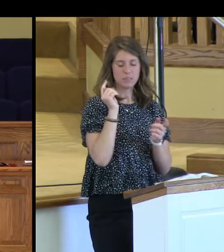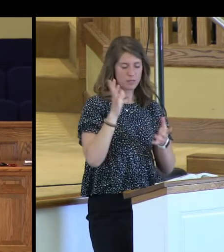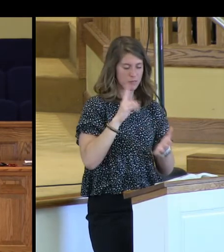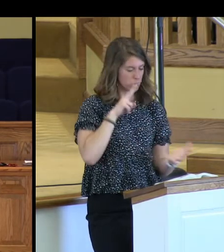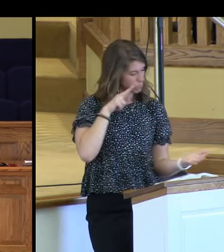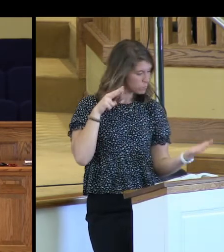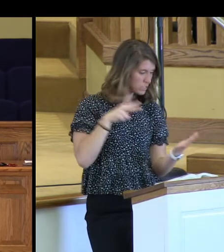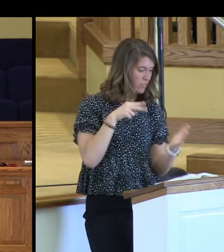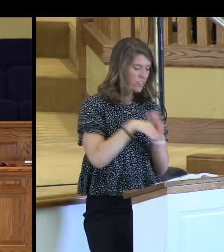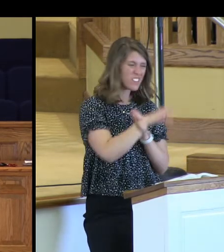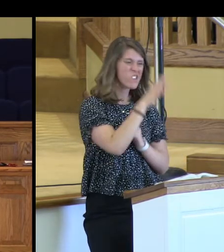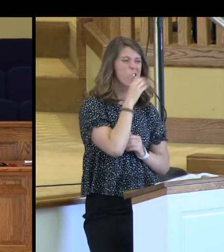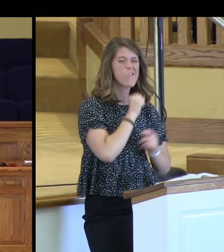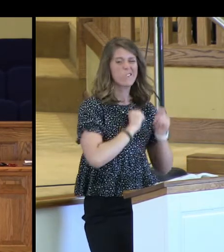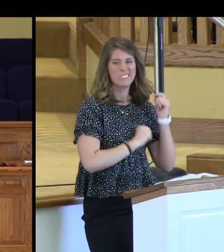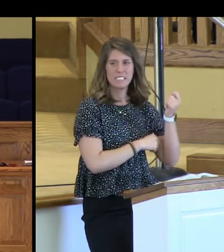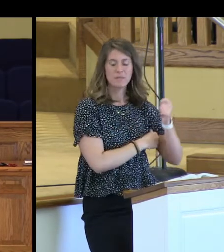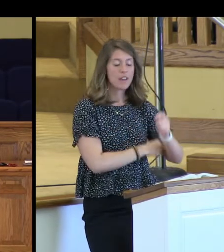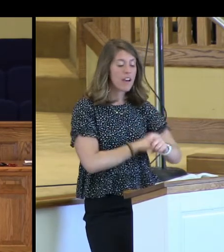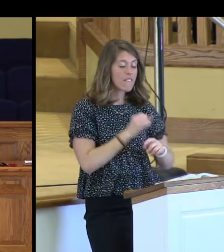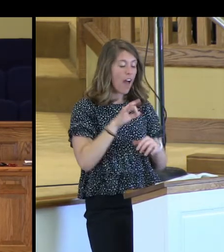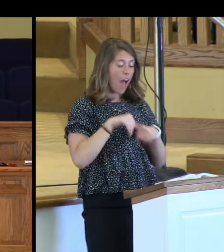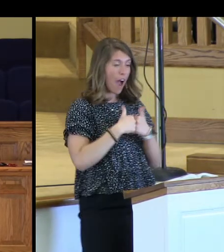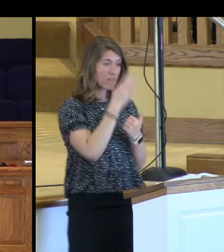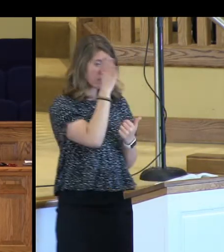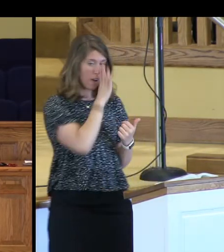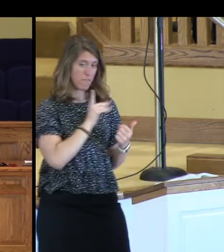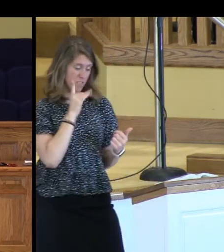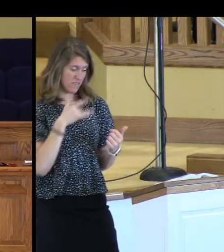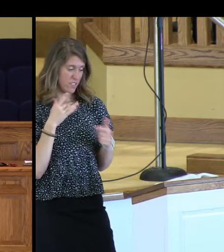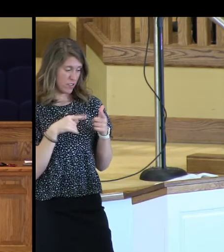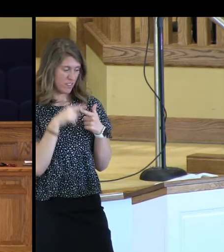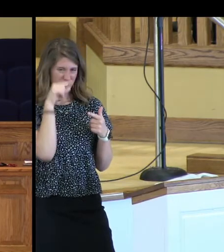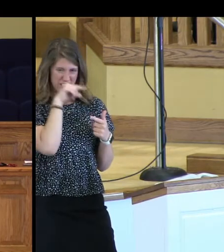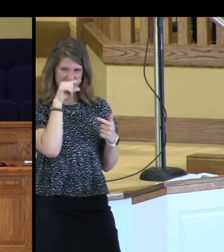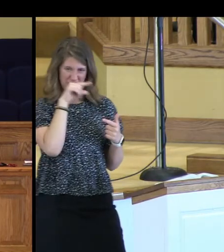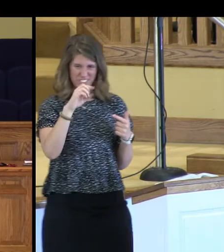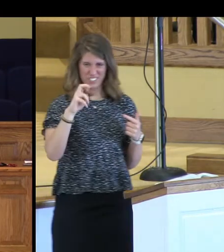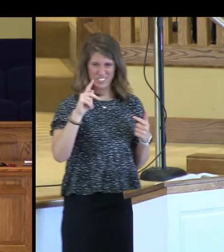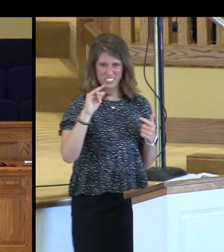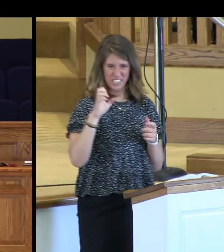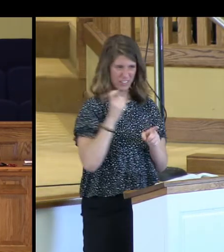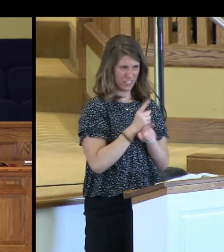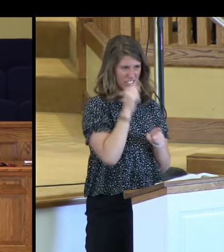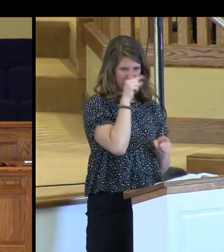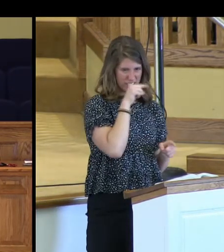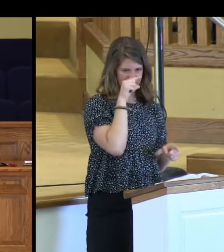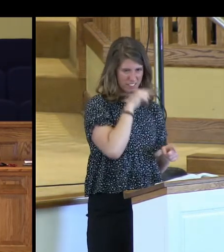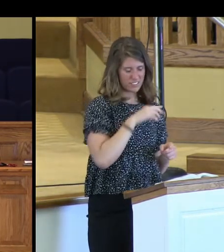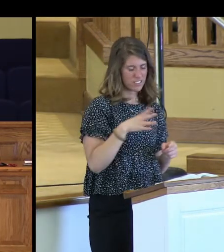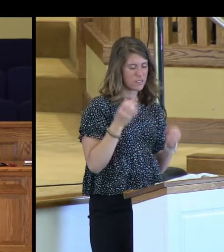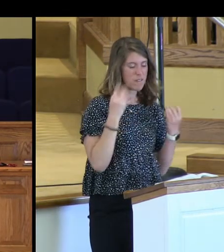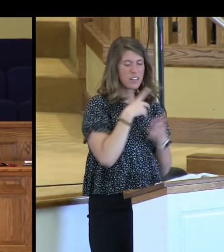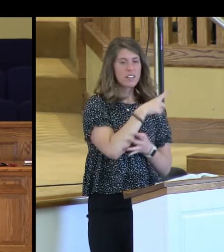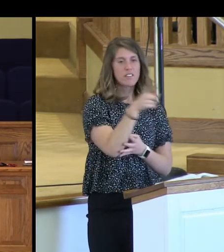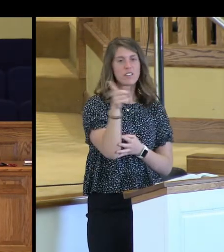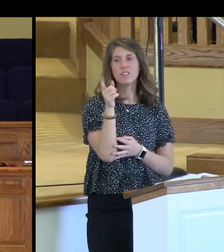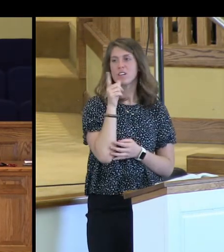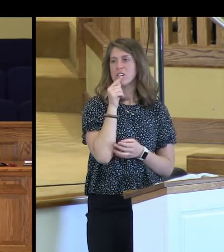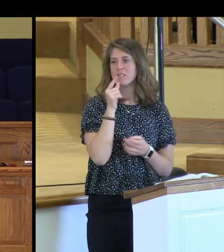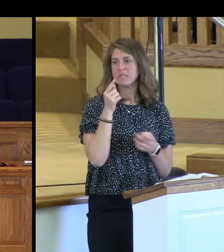Testament of how God actually feels about the Gentiles, and tell you some misnomers that there are out there about